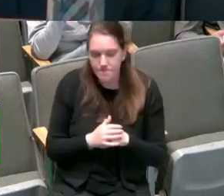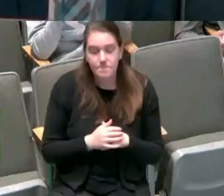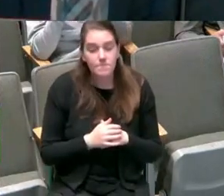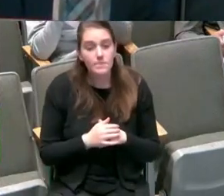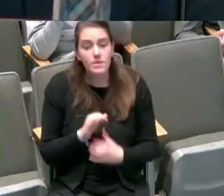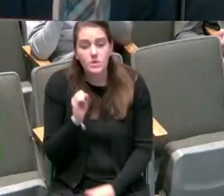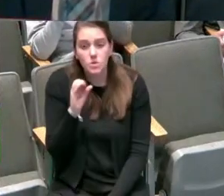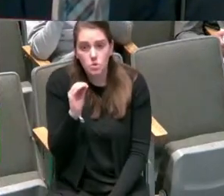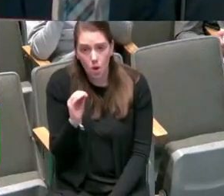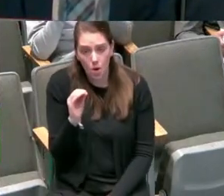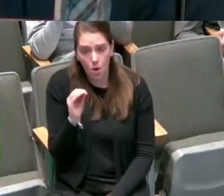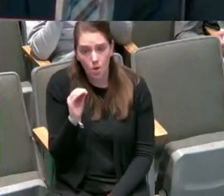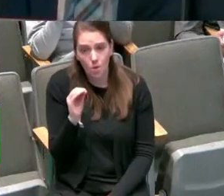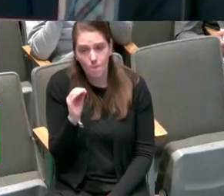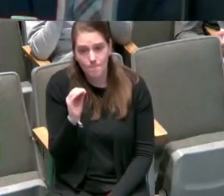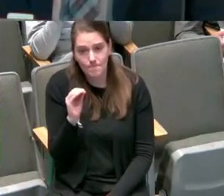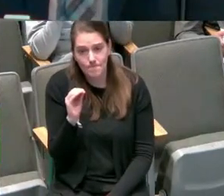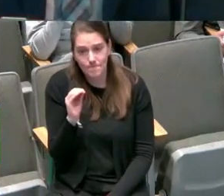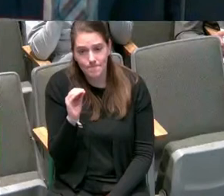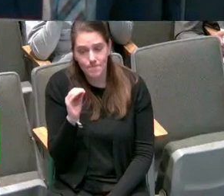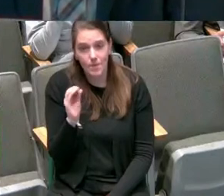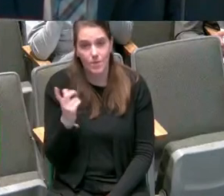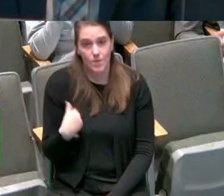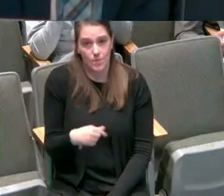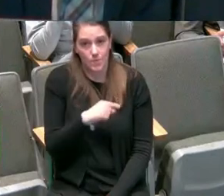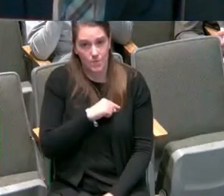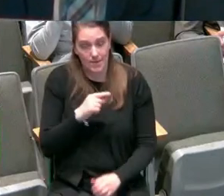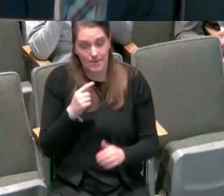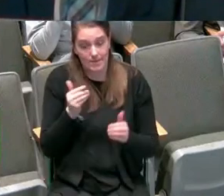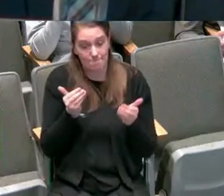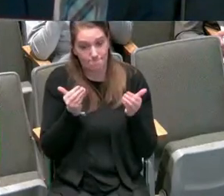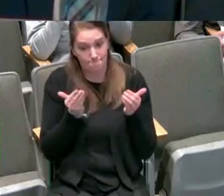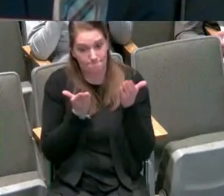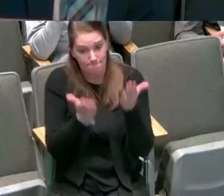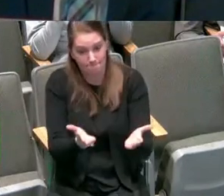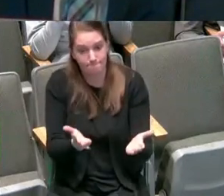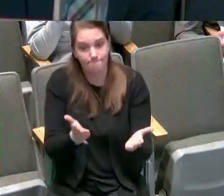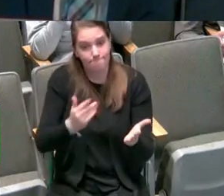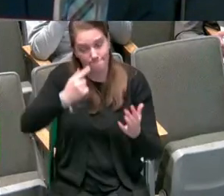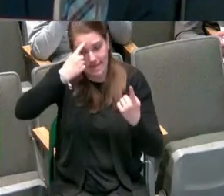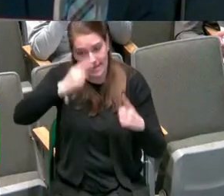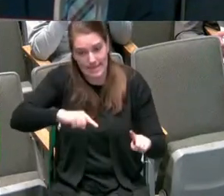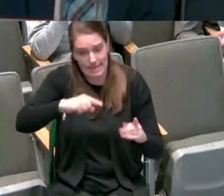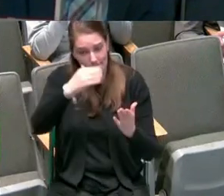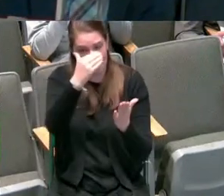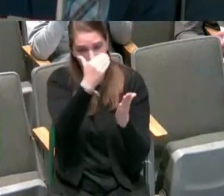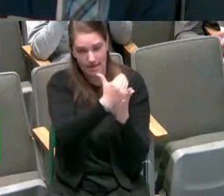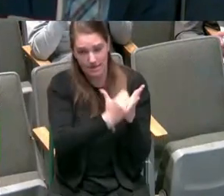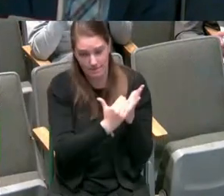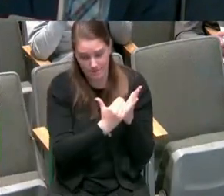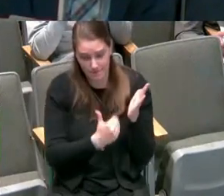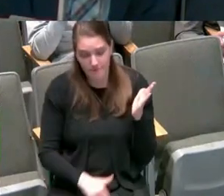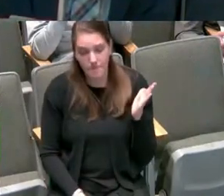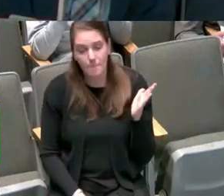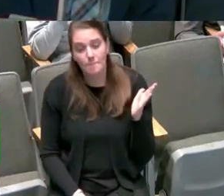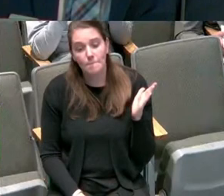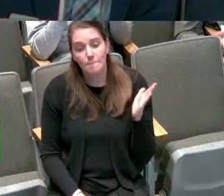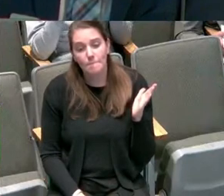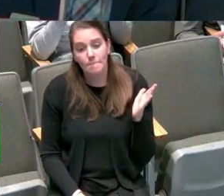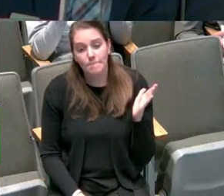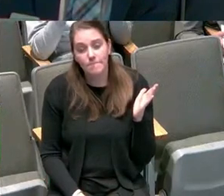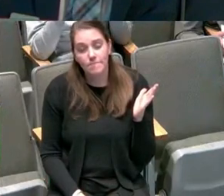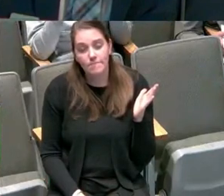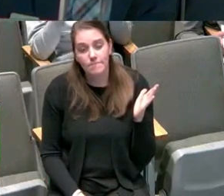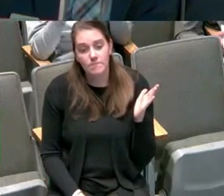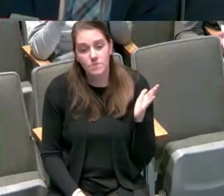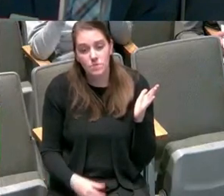have um put forth the consent agenda and then we'll vote okay so now